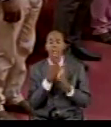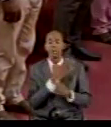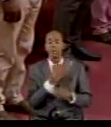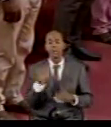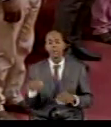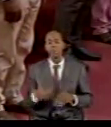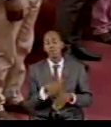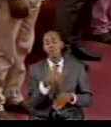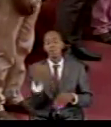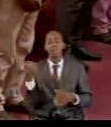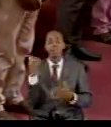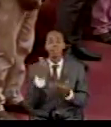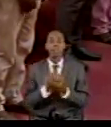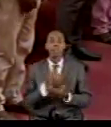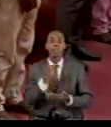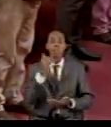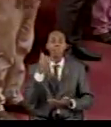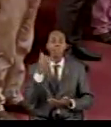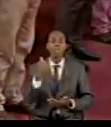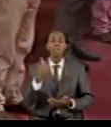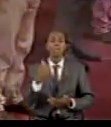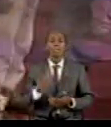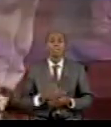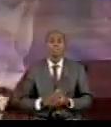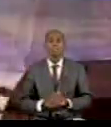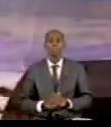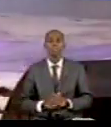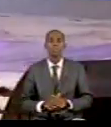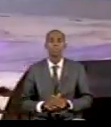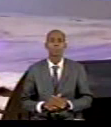Another amen.